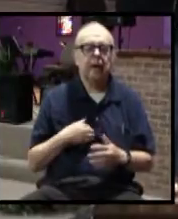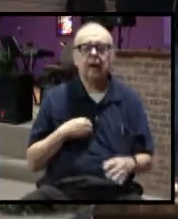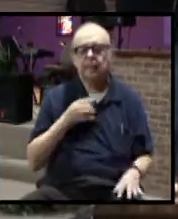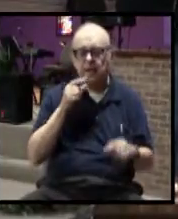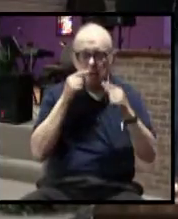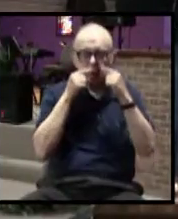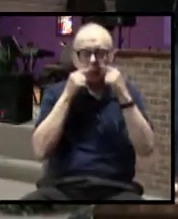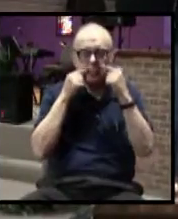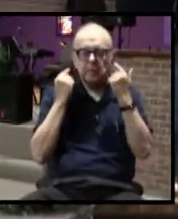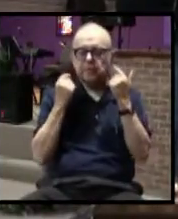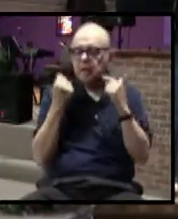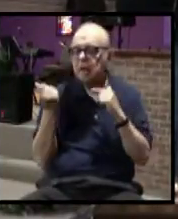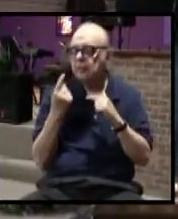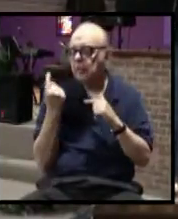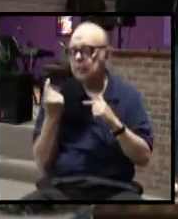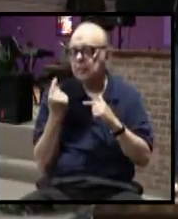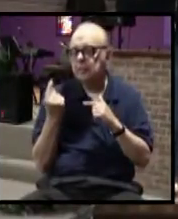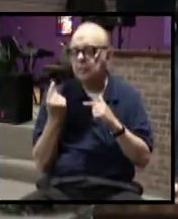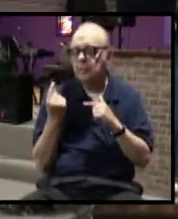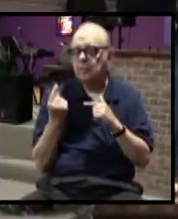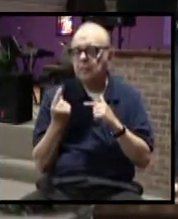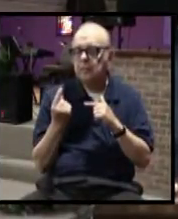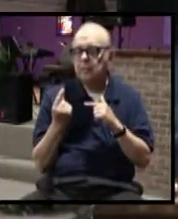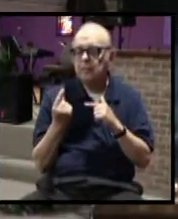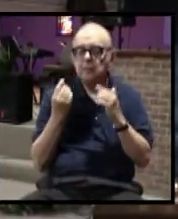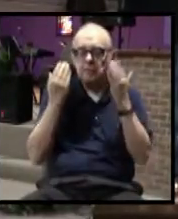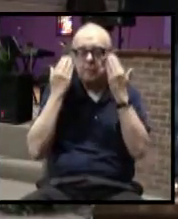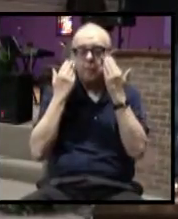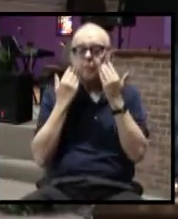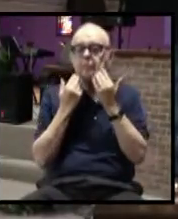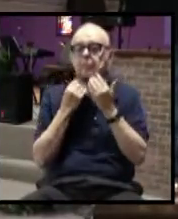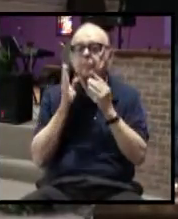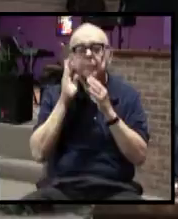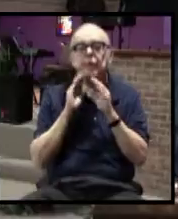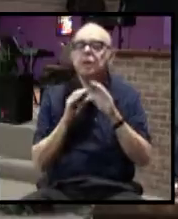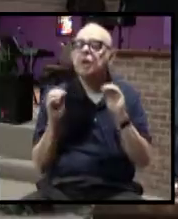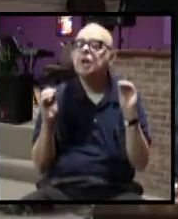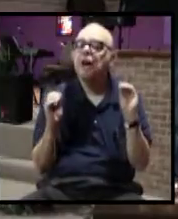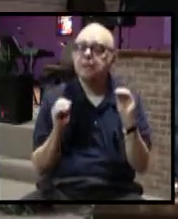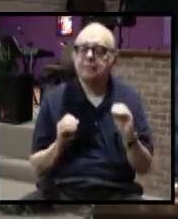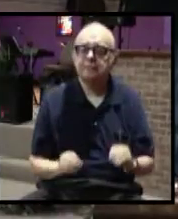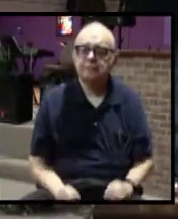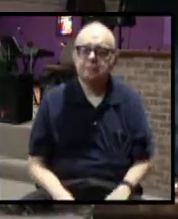can only have a mustache. You cannot have any other facial hair on you.